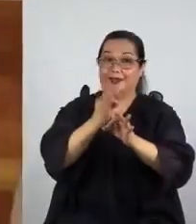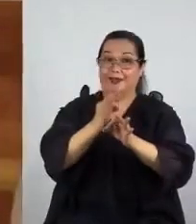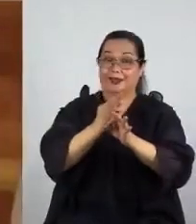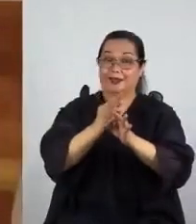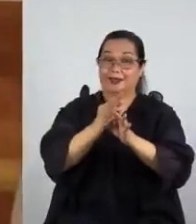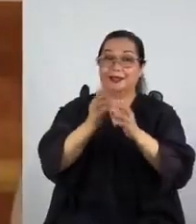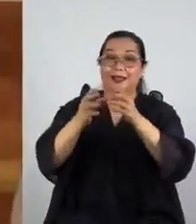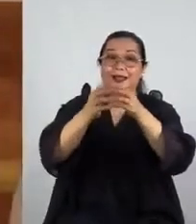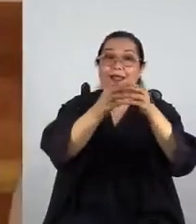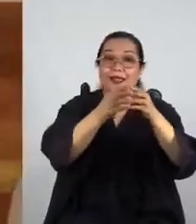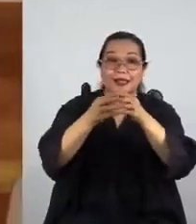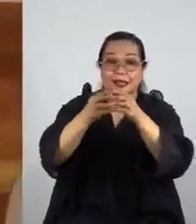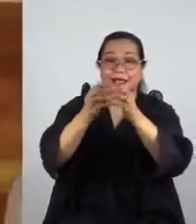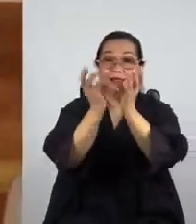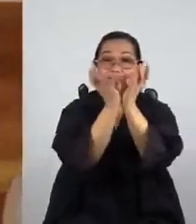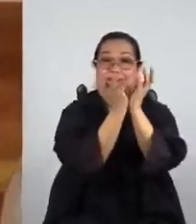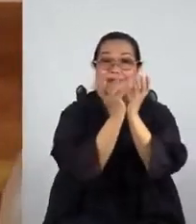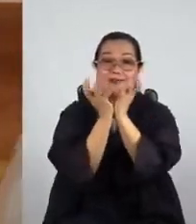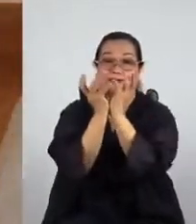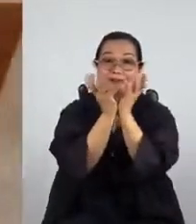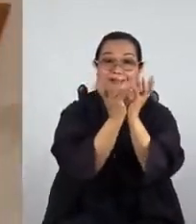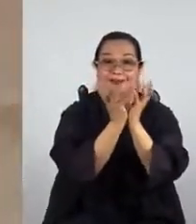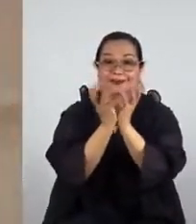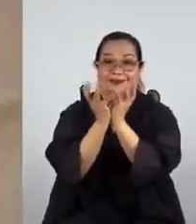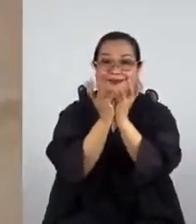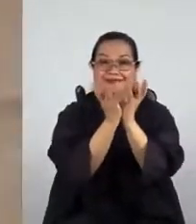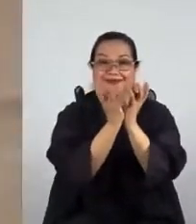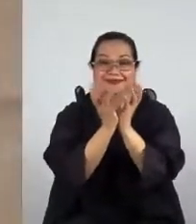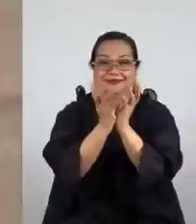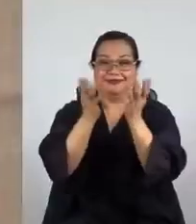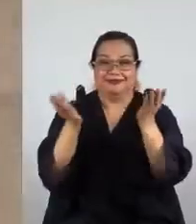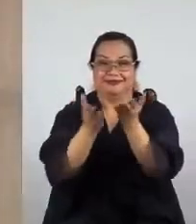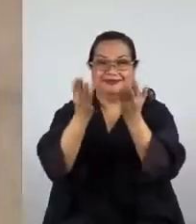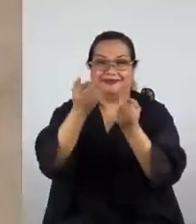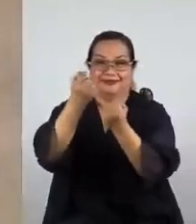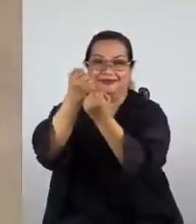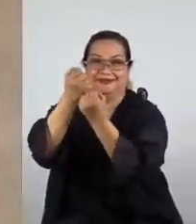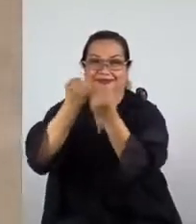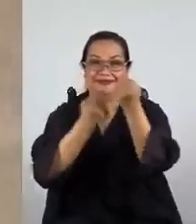in community. You have one another to cheer each other on.